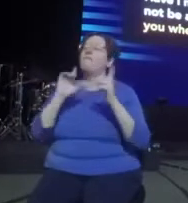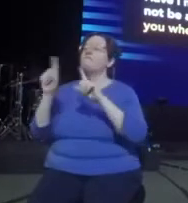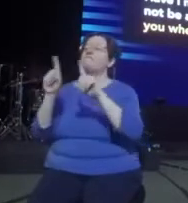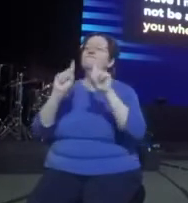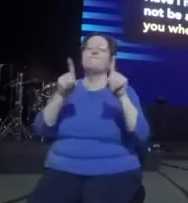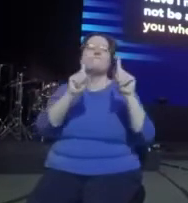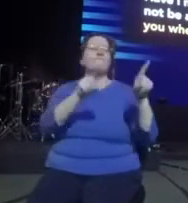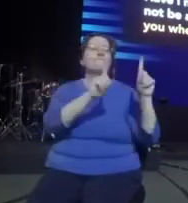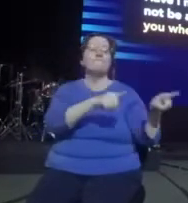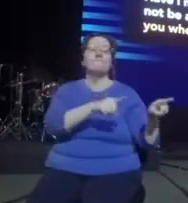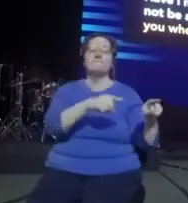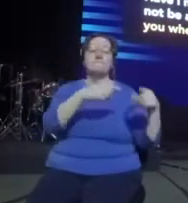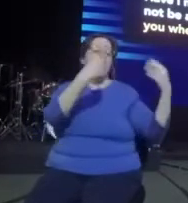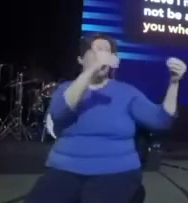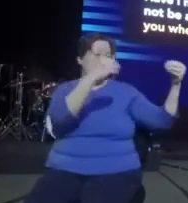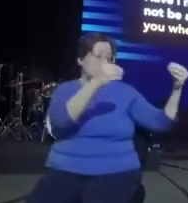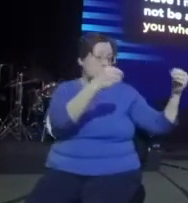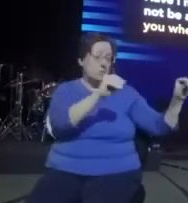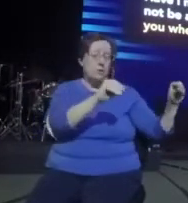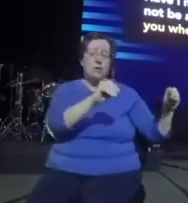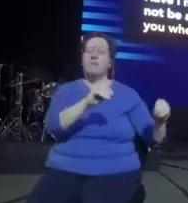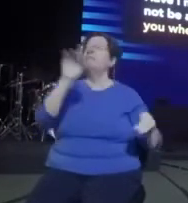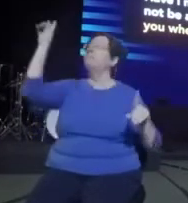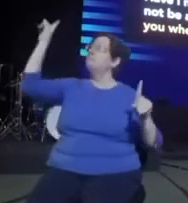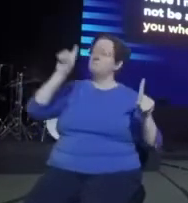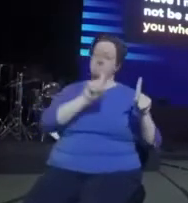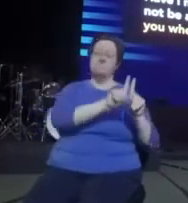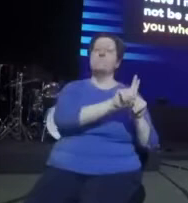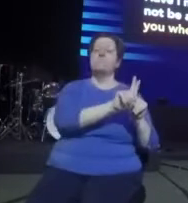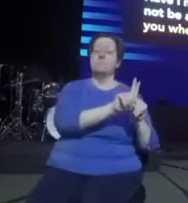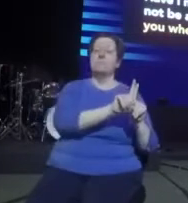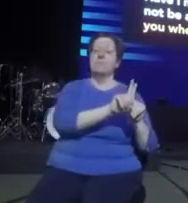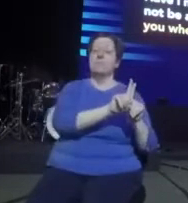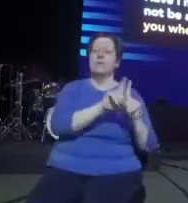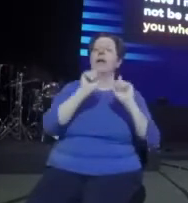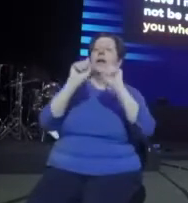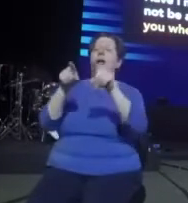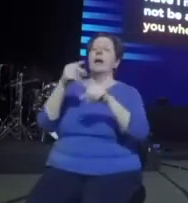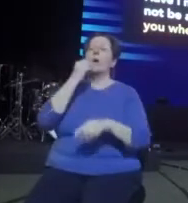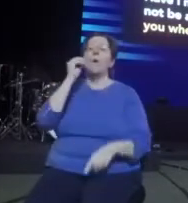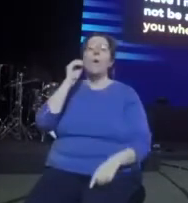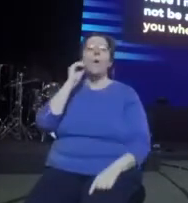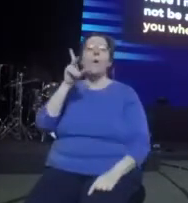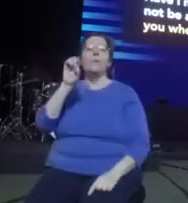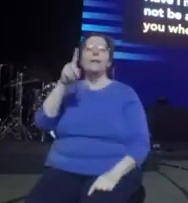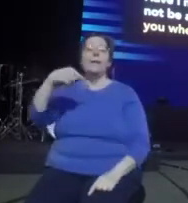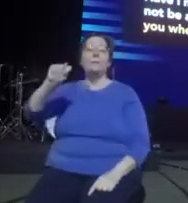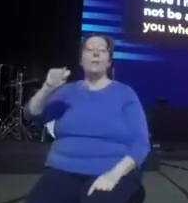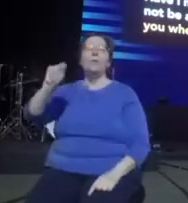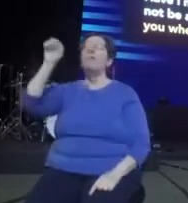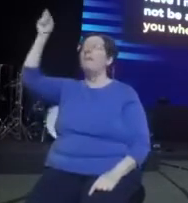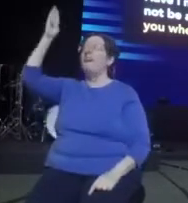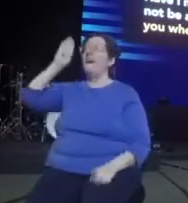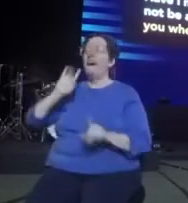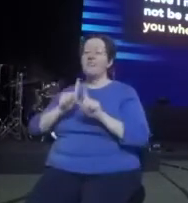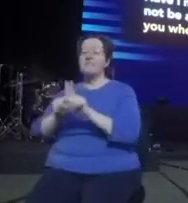When I go to the grocery store, God's with me. I go to Home Depot, God's with me. Wherever I go, my authority goes